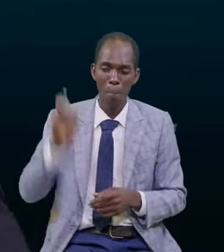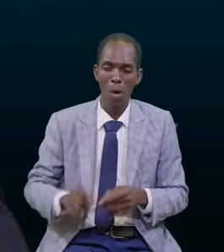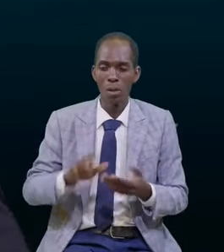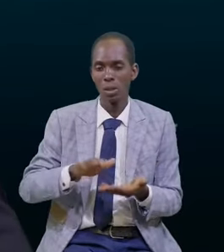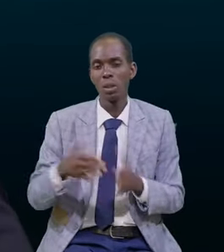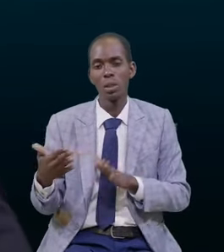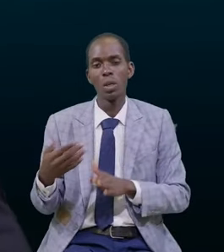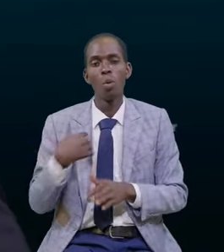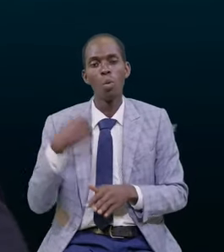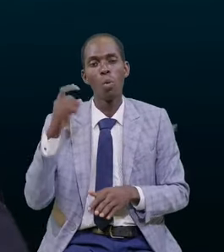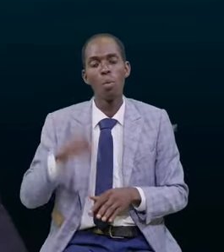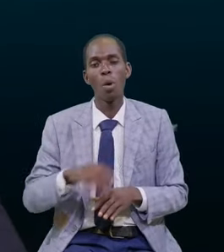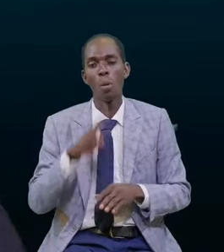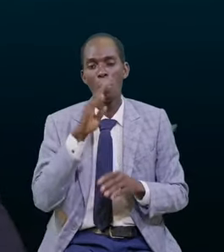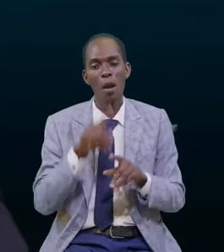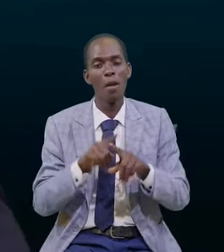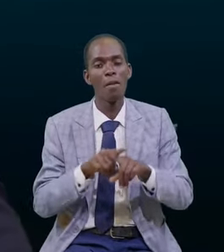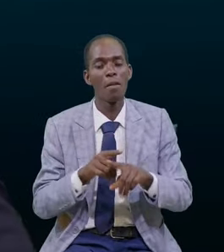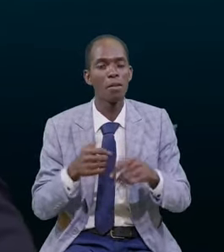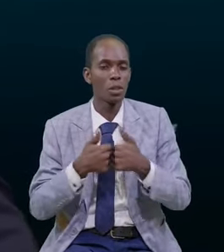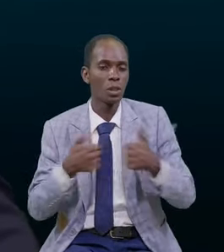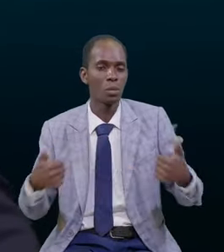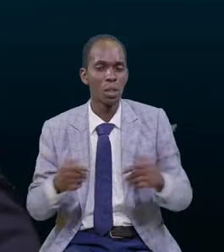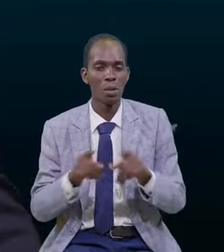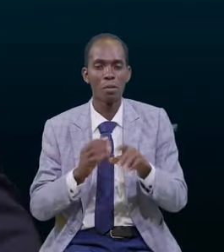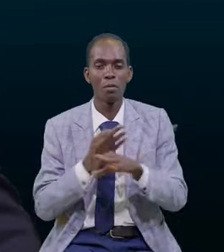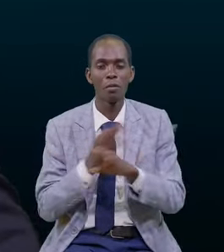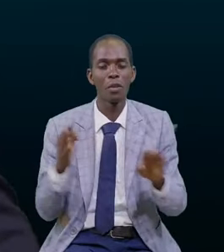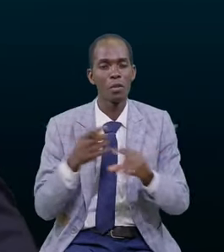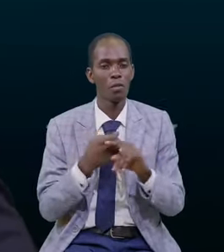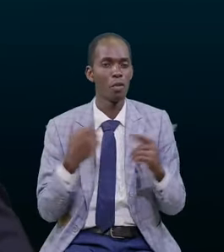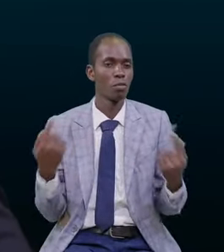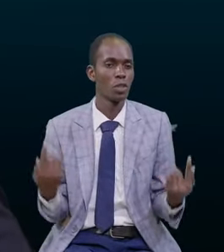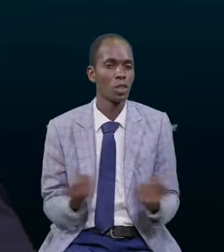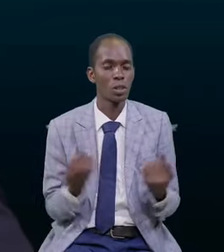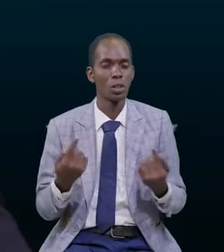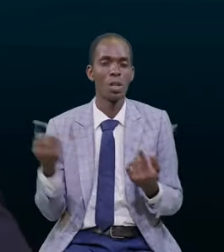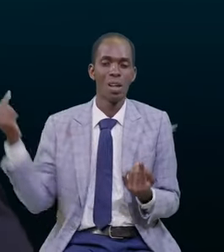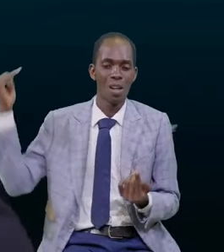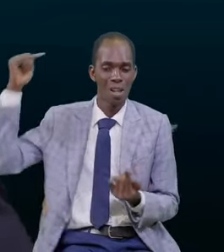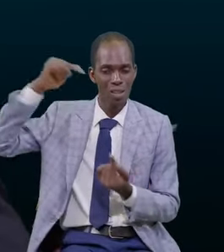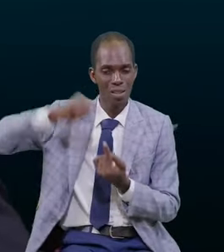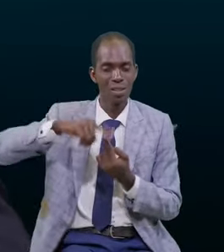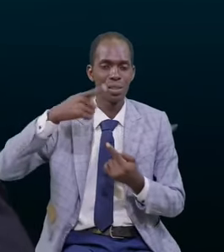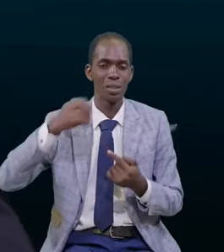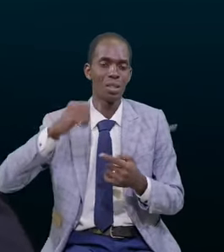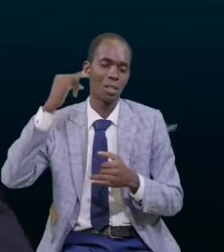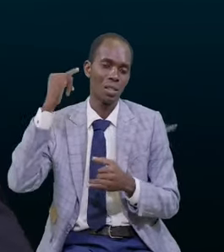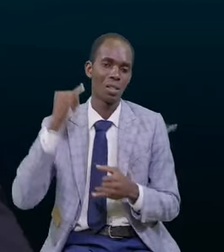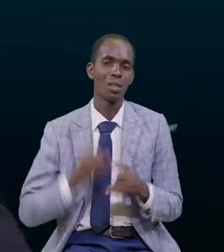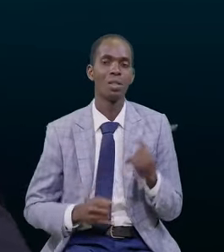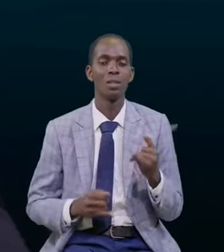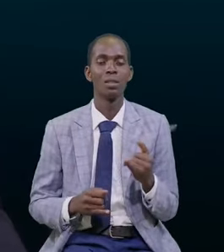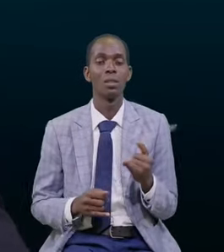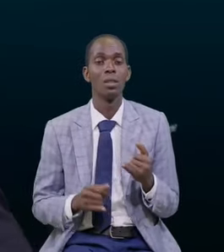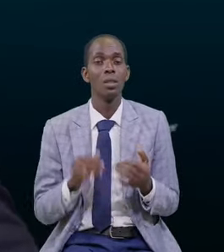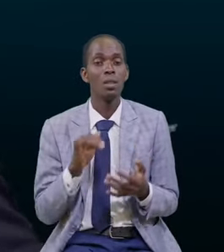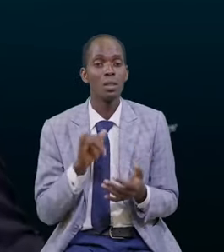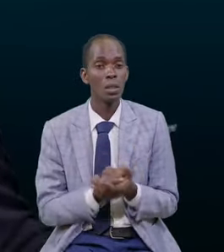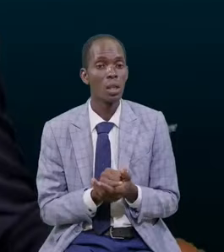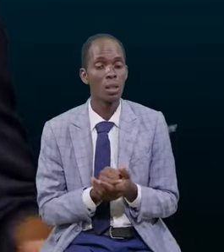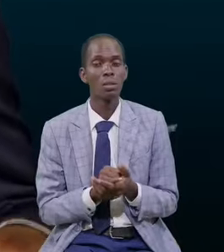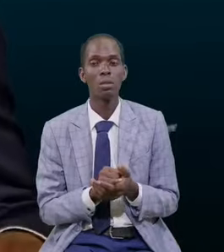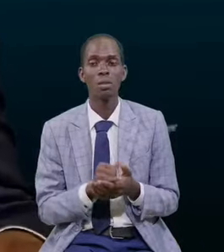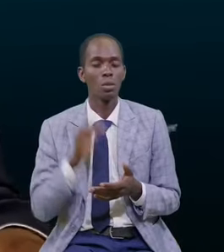very end if the Lord comes and we have gone back like the pig you know back to it you know wallowing in the M that will not stand Us in good